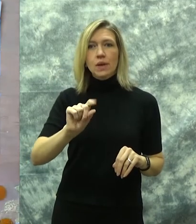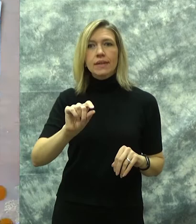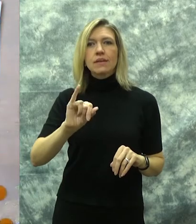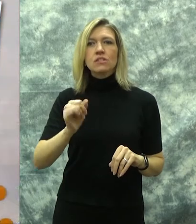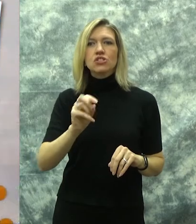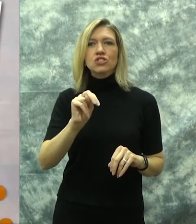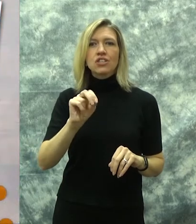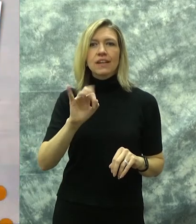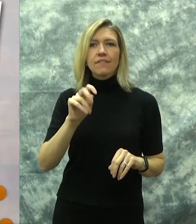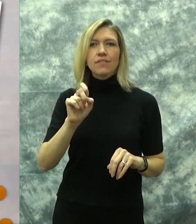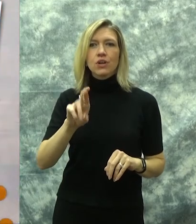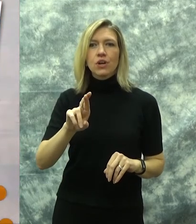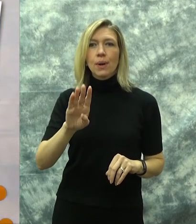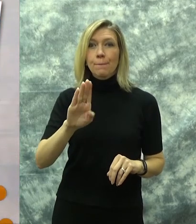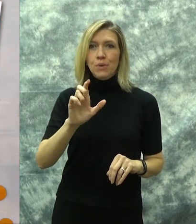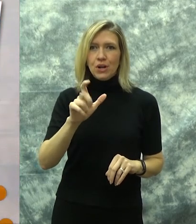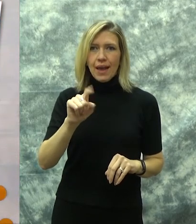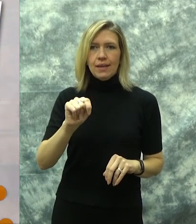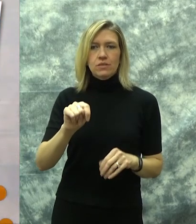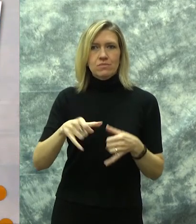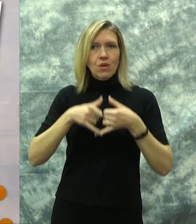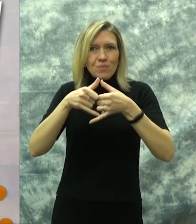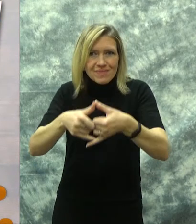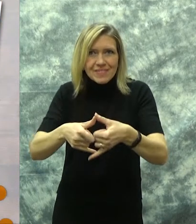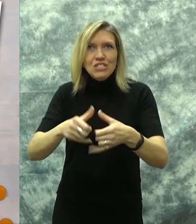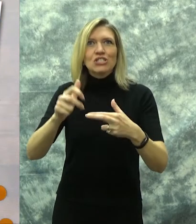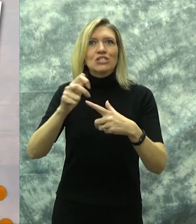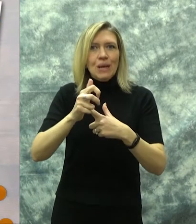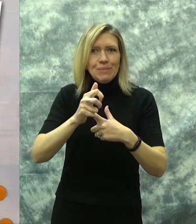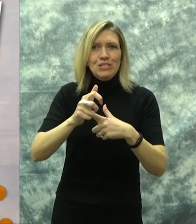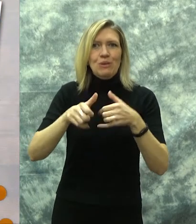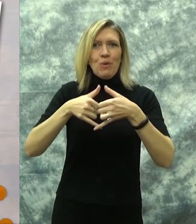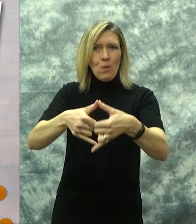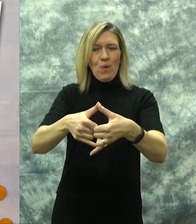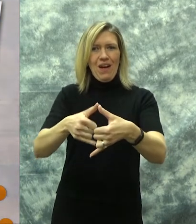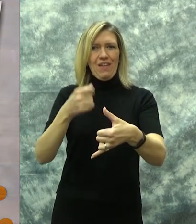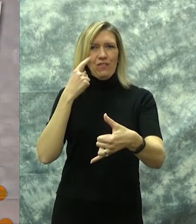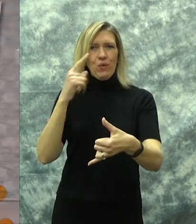Spiritual Living. Our own Jennifer!